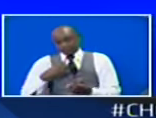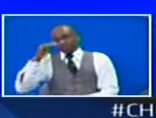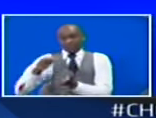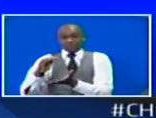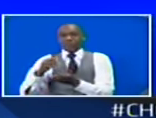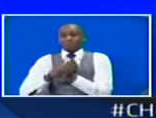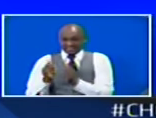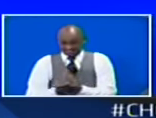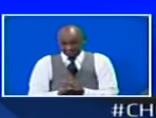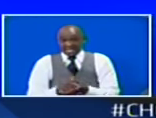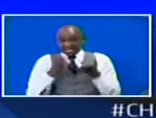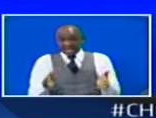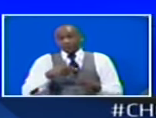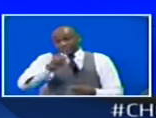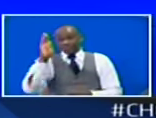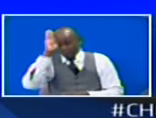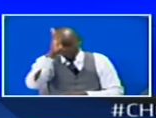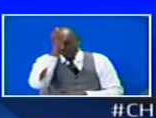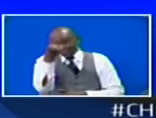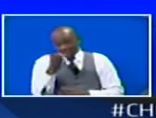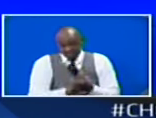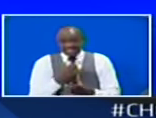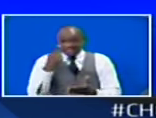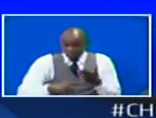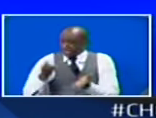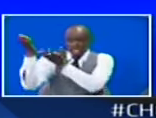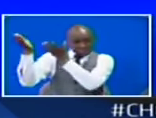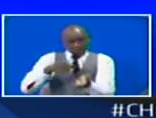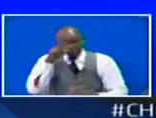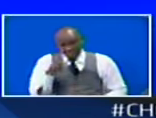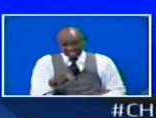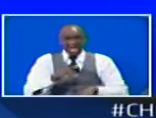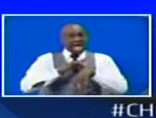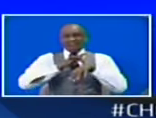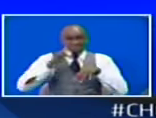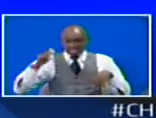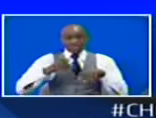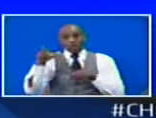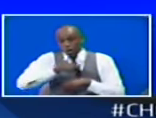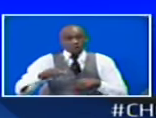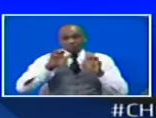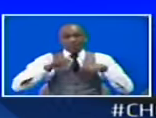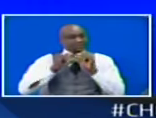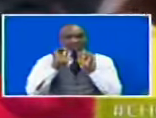addressed several gatherings in Bungoma County, says the importation will not affect local farmers.